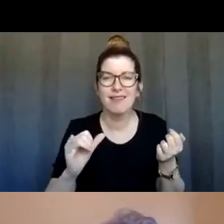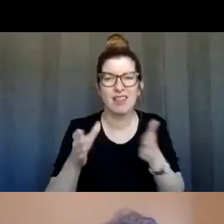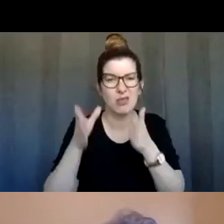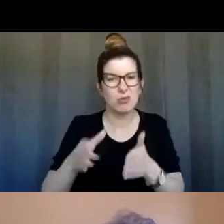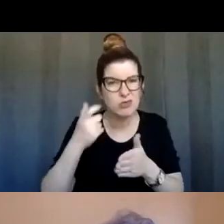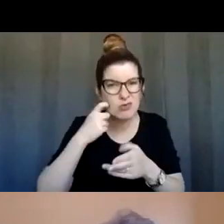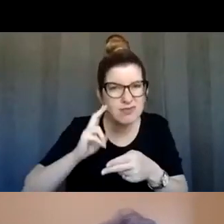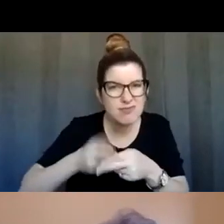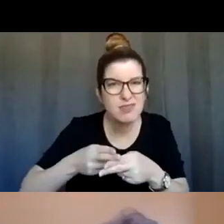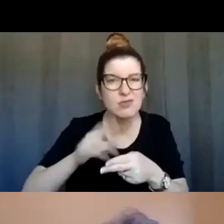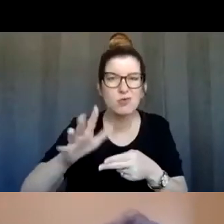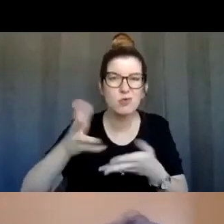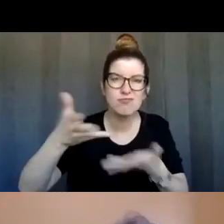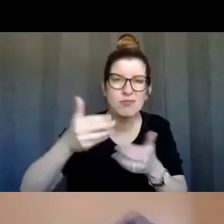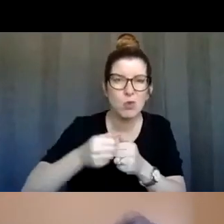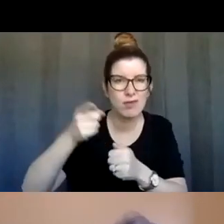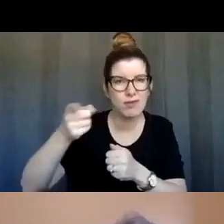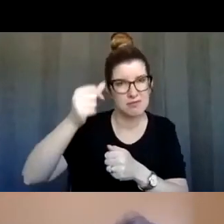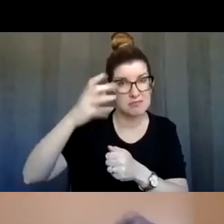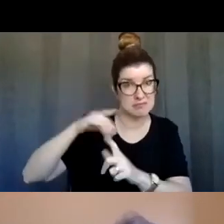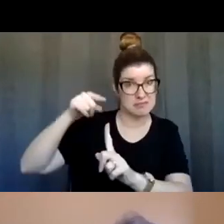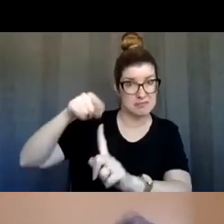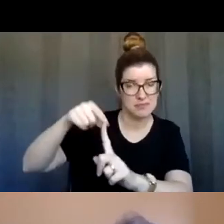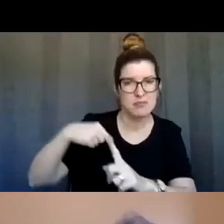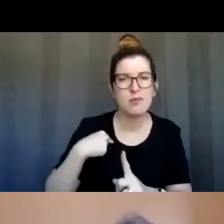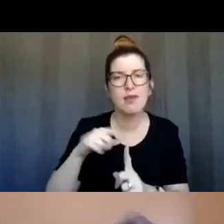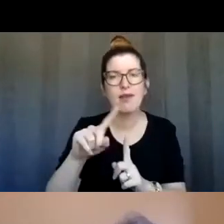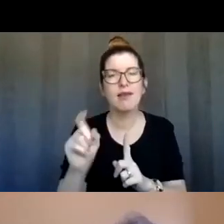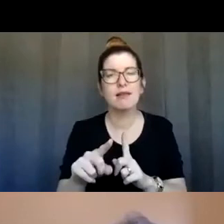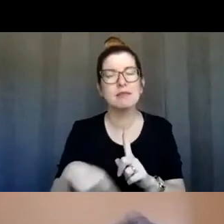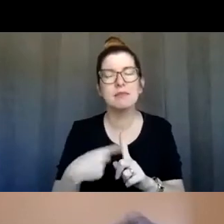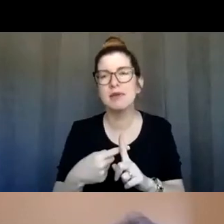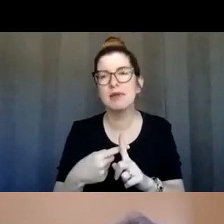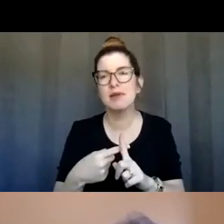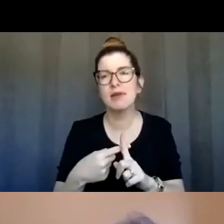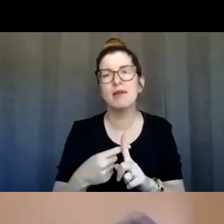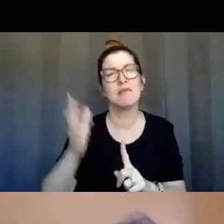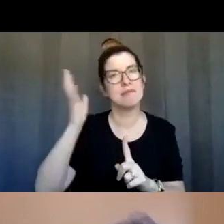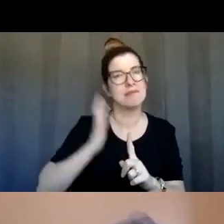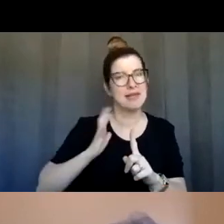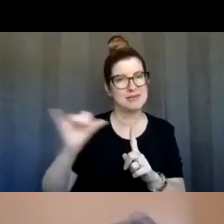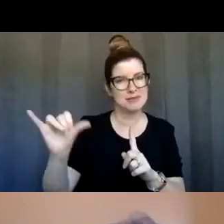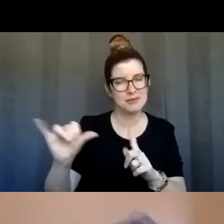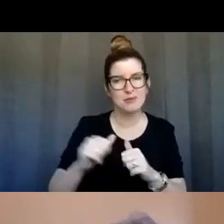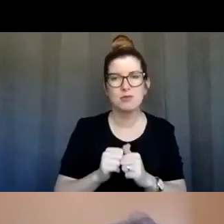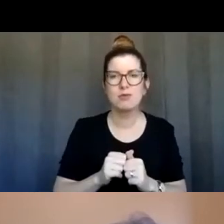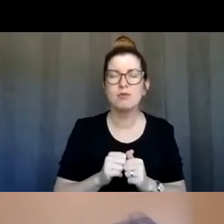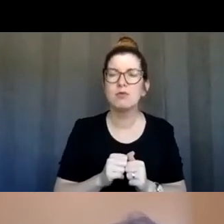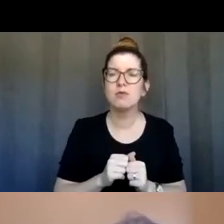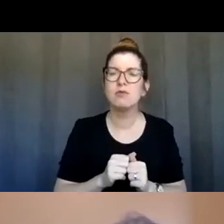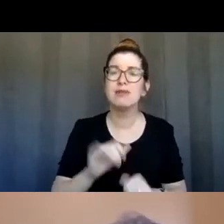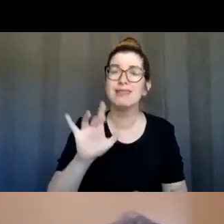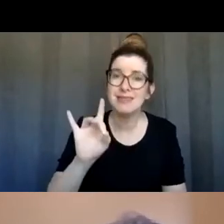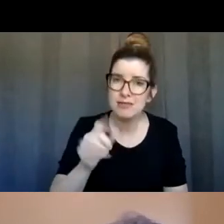mentioned in your interactions with, with him. So I'm asking about, you know, the past as well. And I said,